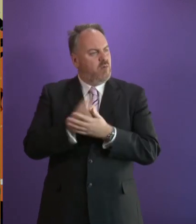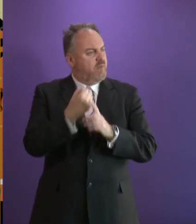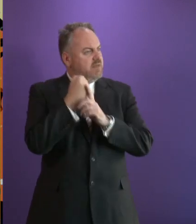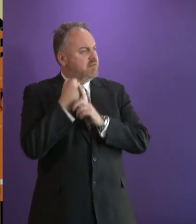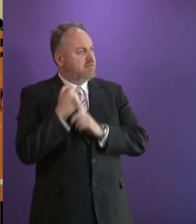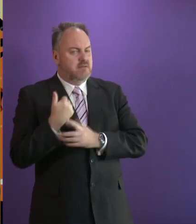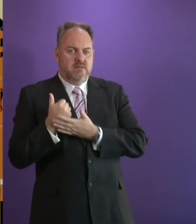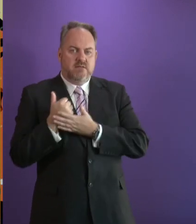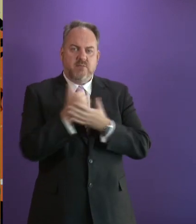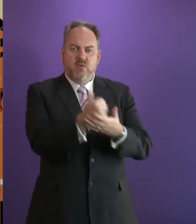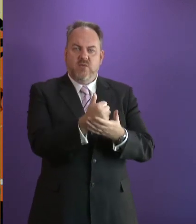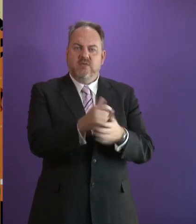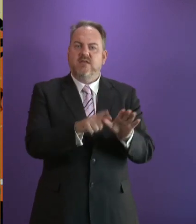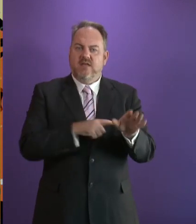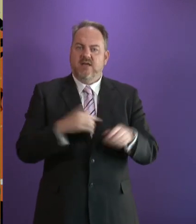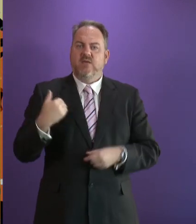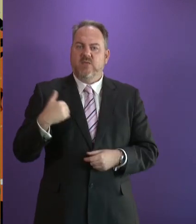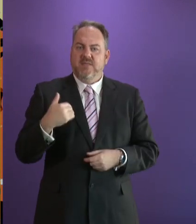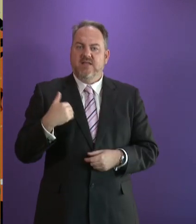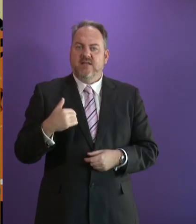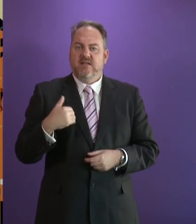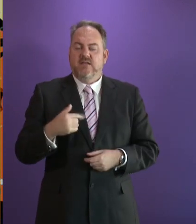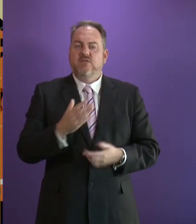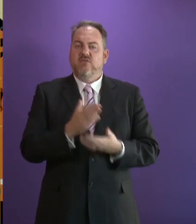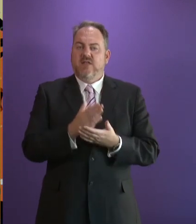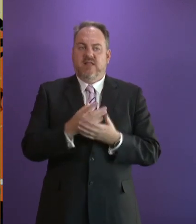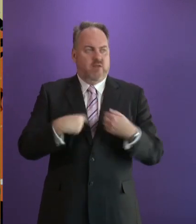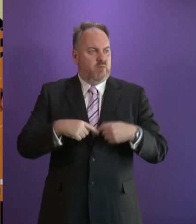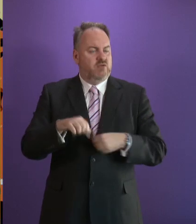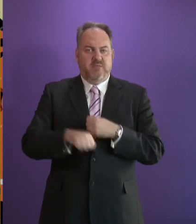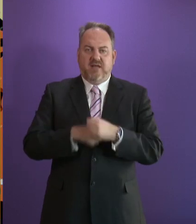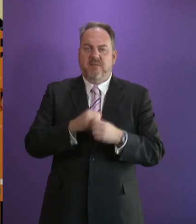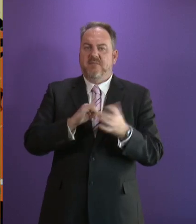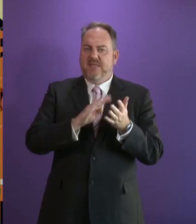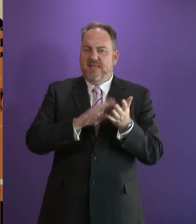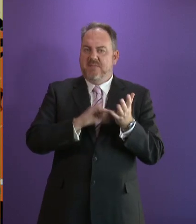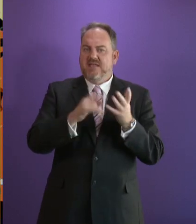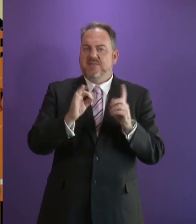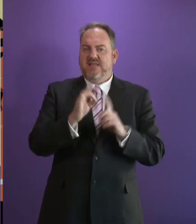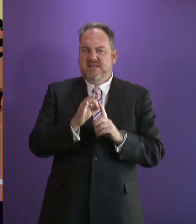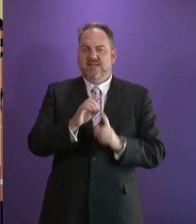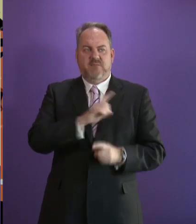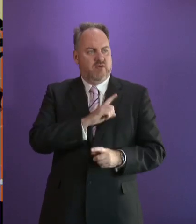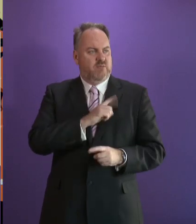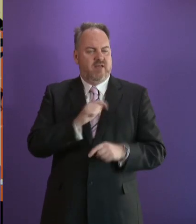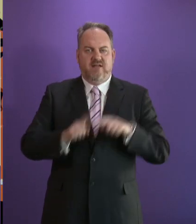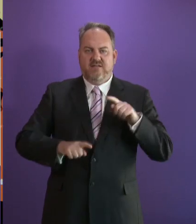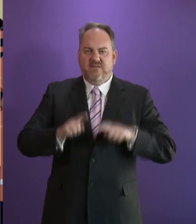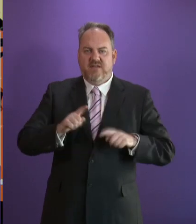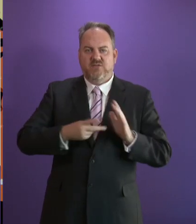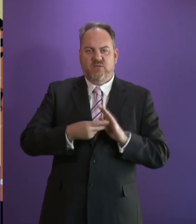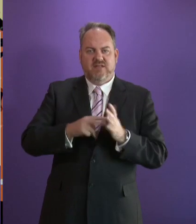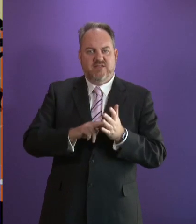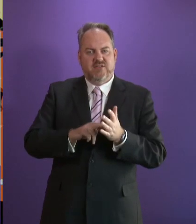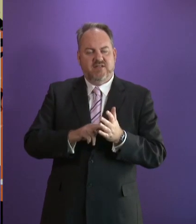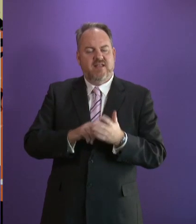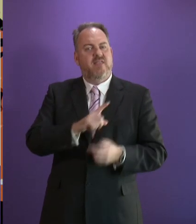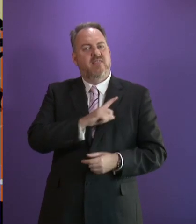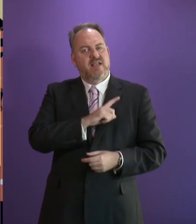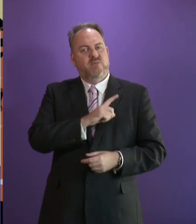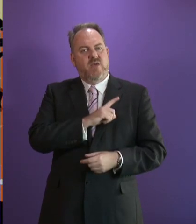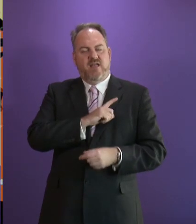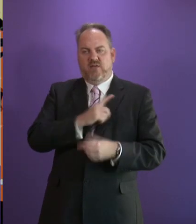that reason, I think it's absolutely crucial that young women stand to be MSIPs, because we're lucky to be such a diverse and equal organisation. So it's important that we continue to set a precedent for